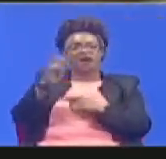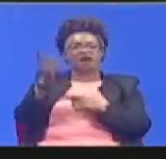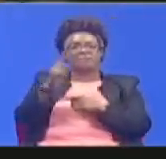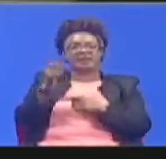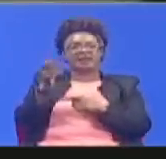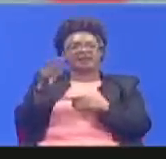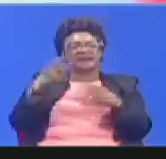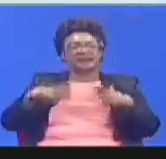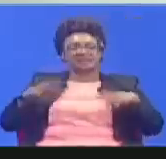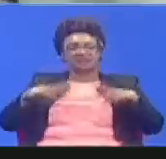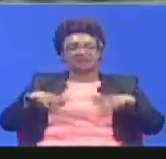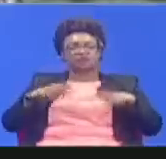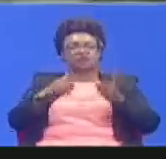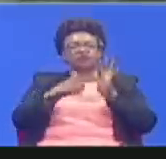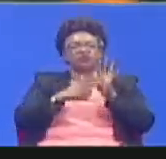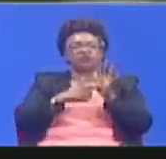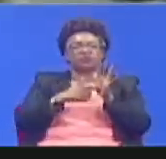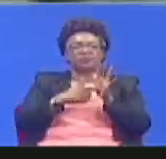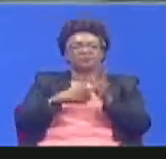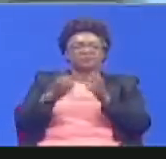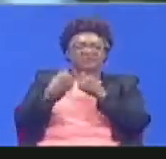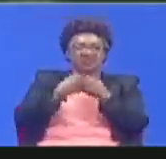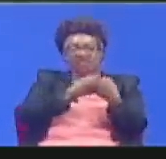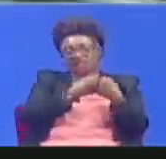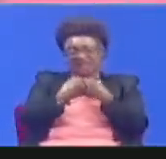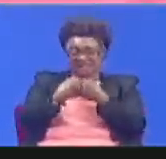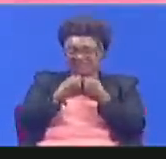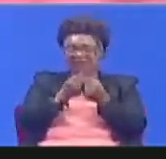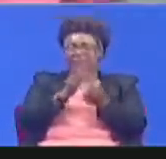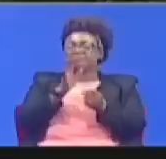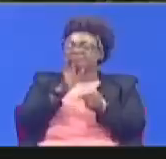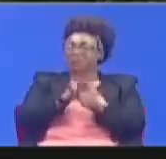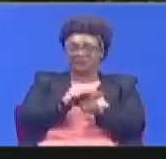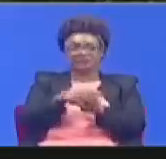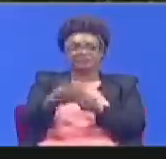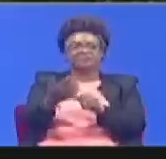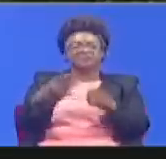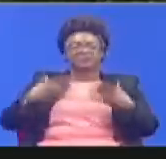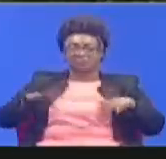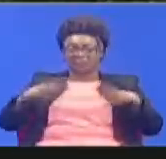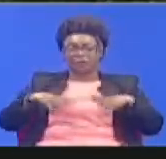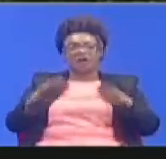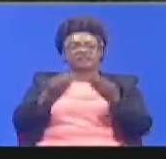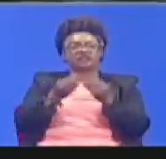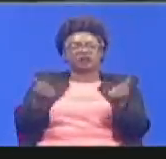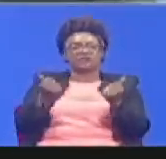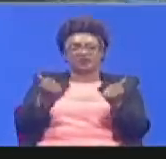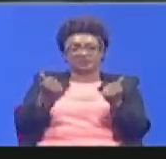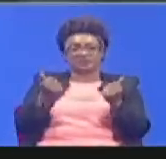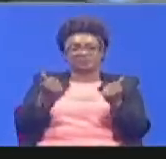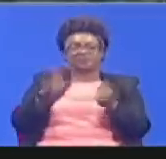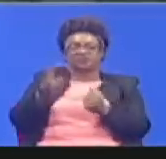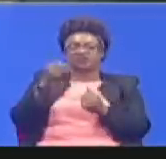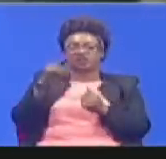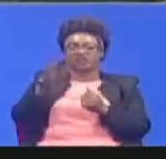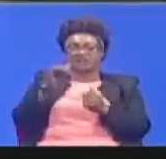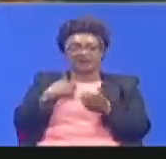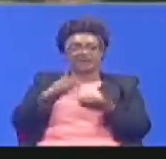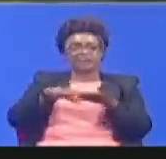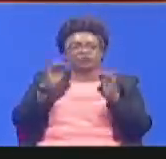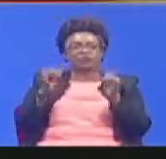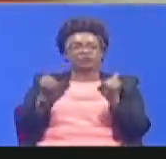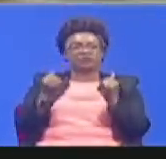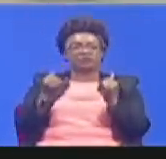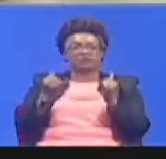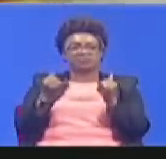show of opulence amid challenges aplenty that city dwellers are dealing with. Charity Mwangi has more.